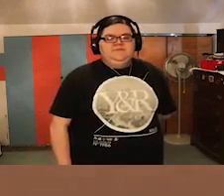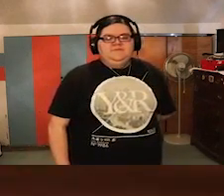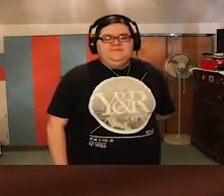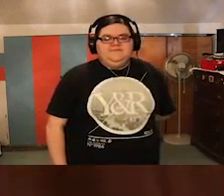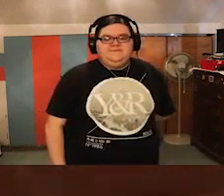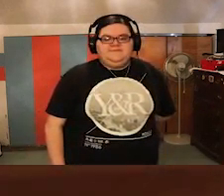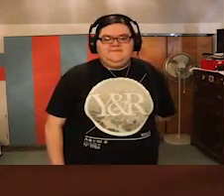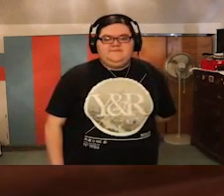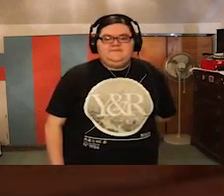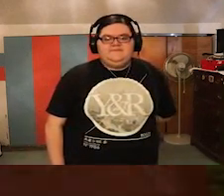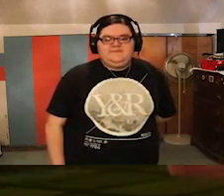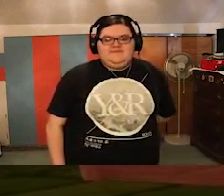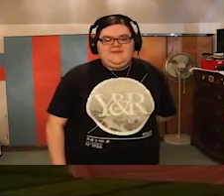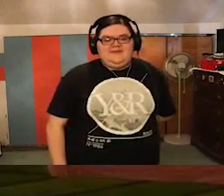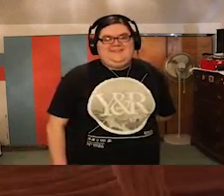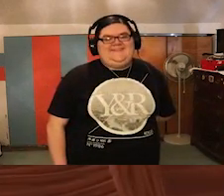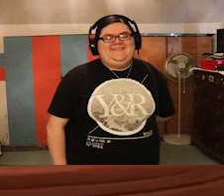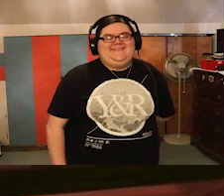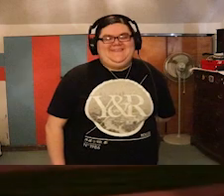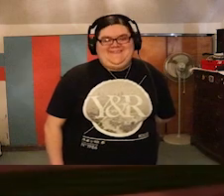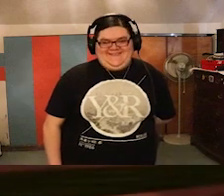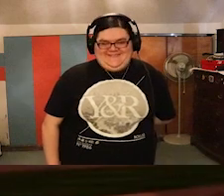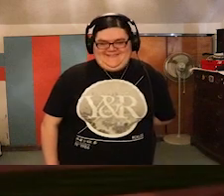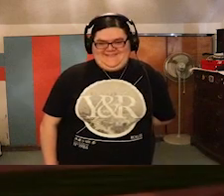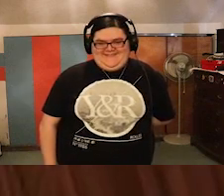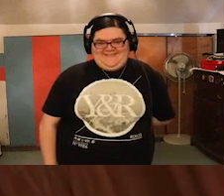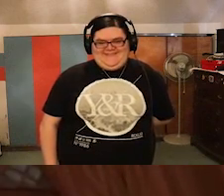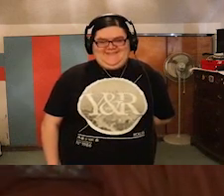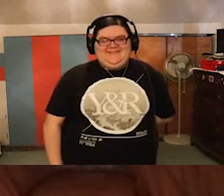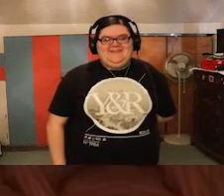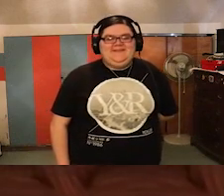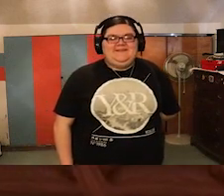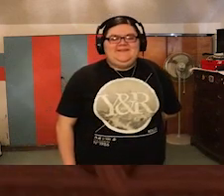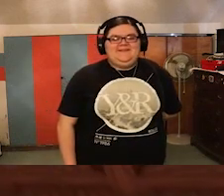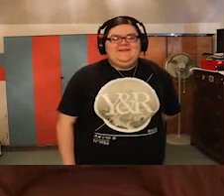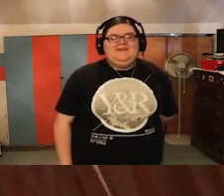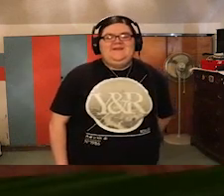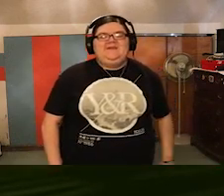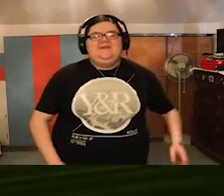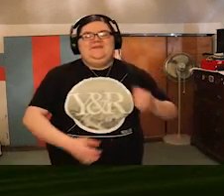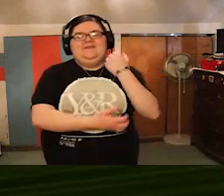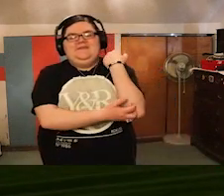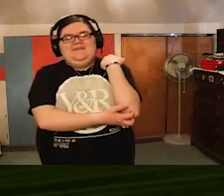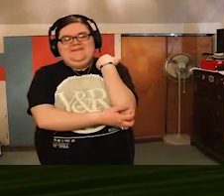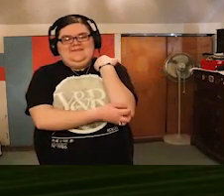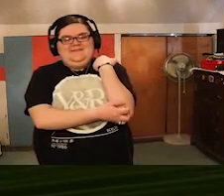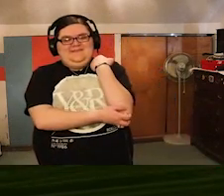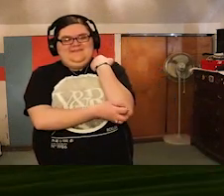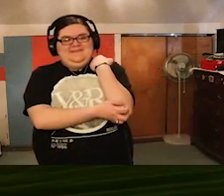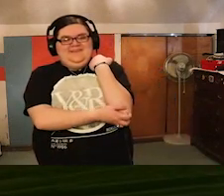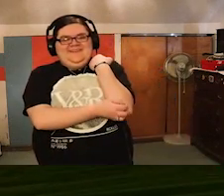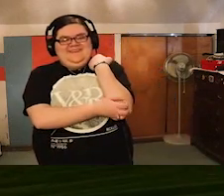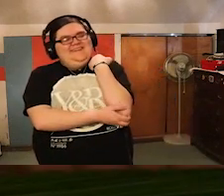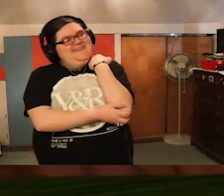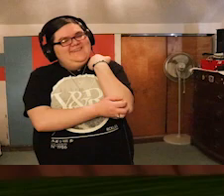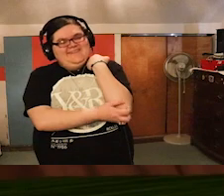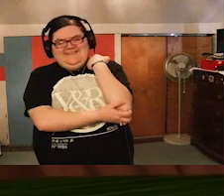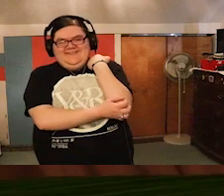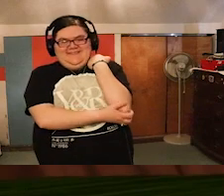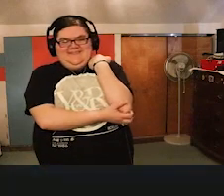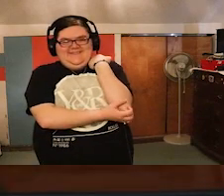you mad? Are you mother trucker? Yeah. You know what? Yeah. Oh, I didn't think of that. Bumder.